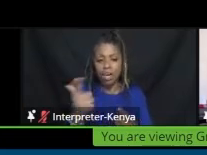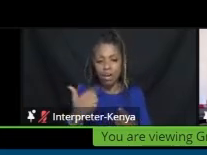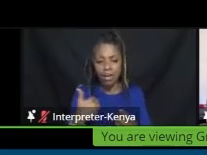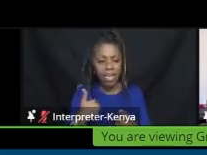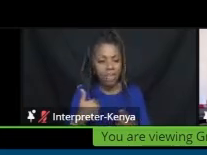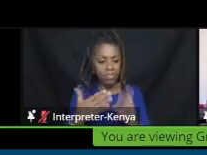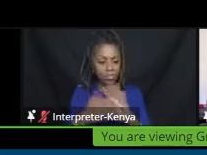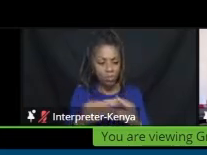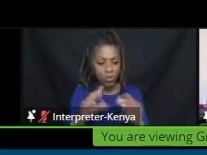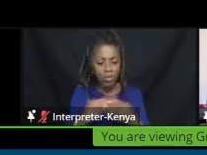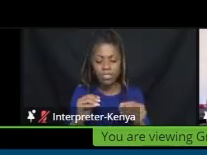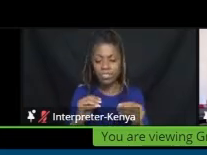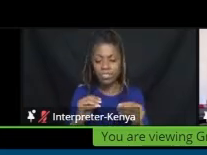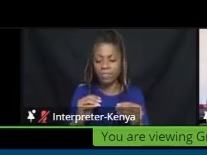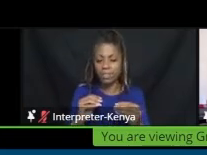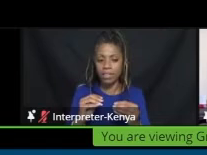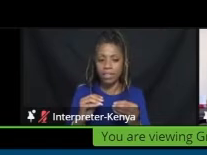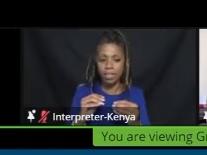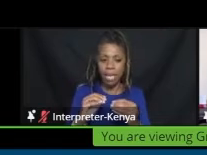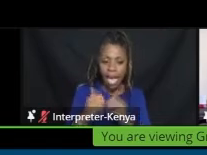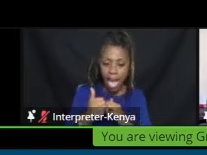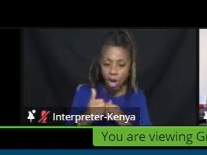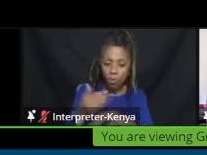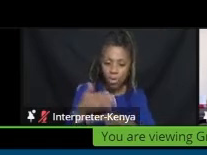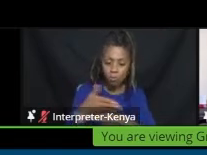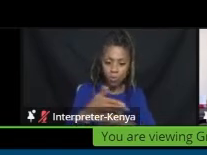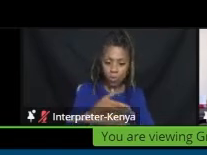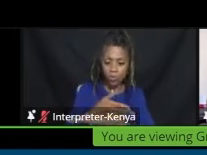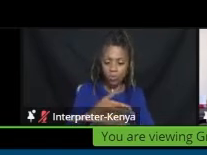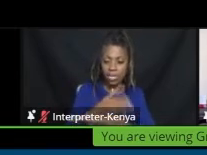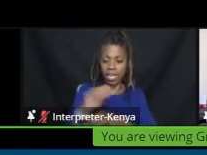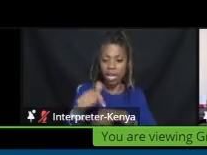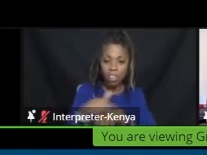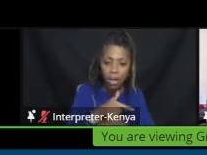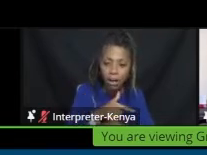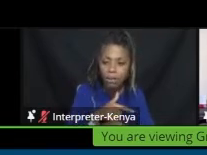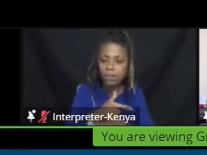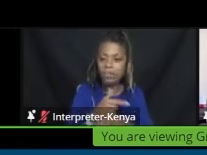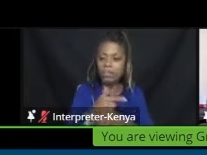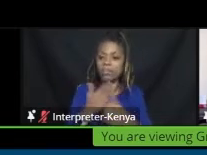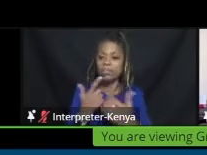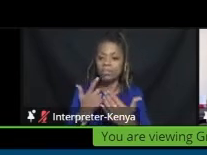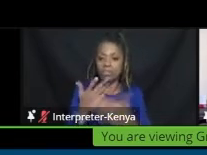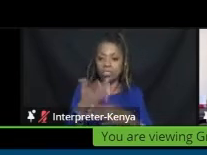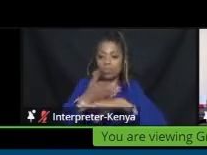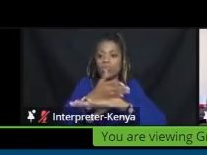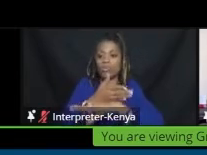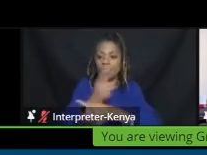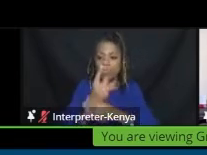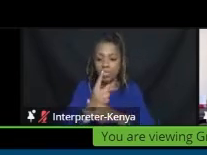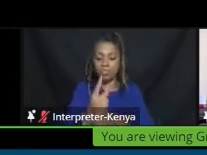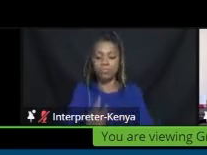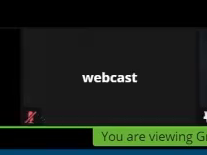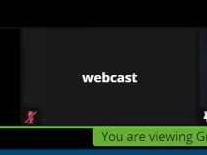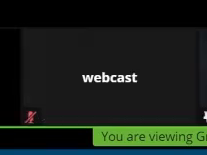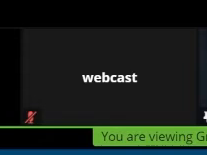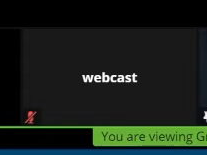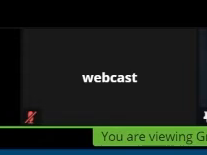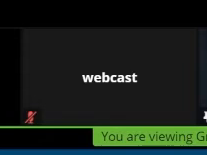things. And I want us to all carry that as we welcome to the stage Matt Shirley and Michelle Hunt. Matt is